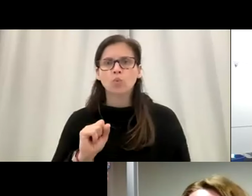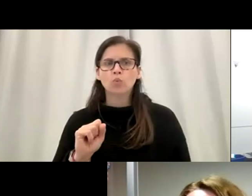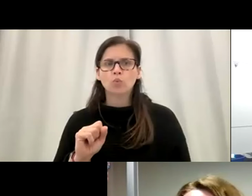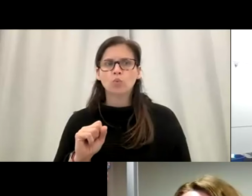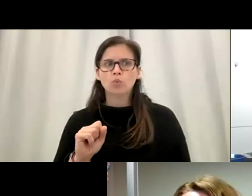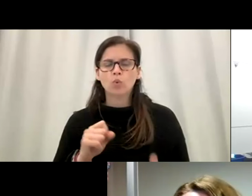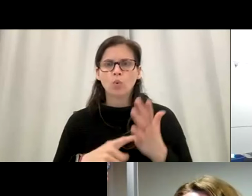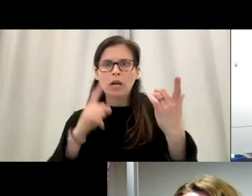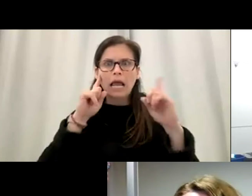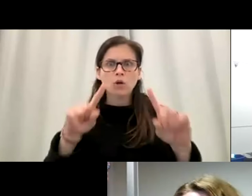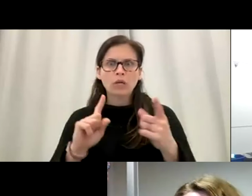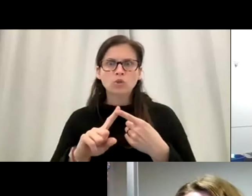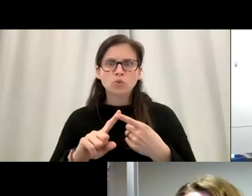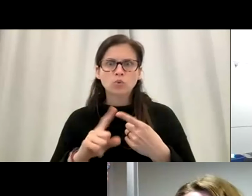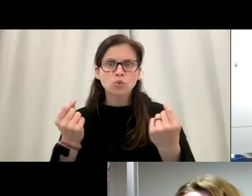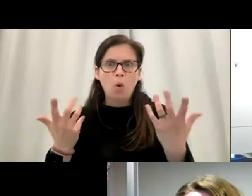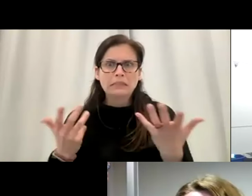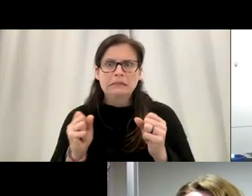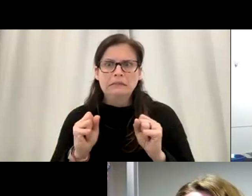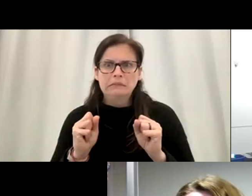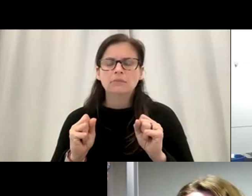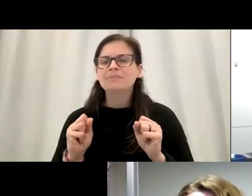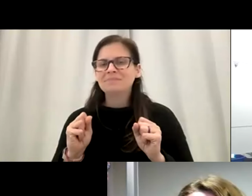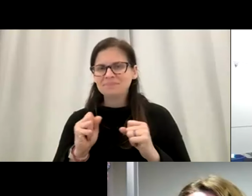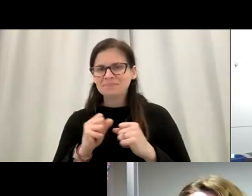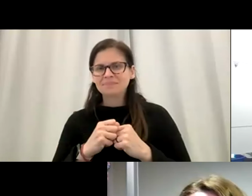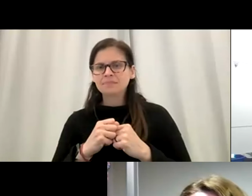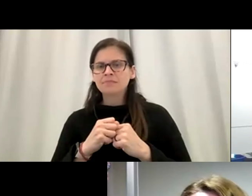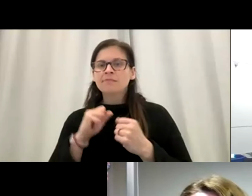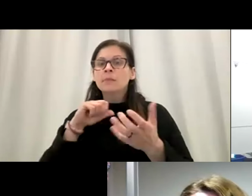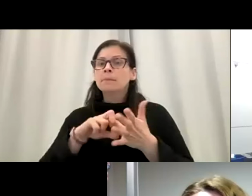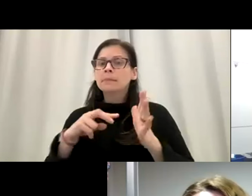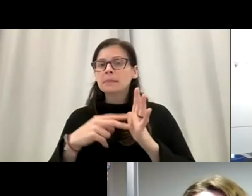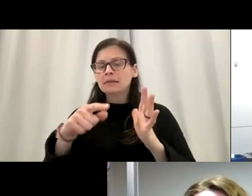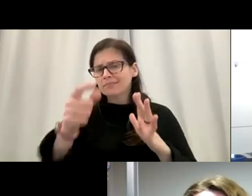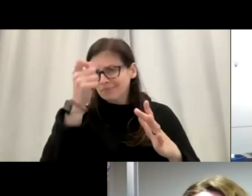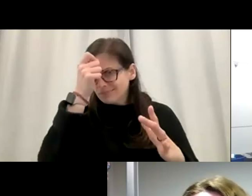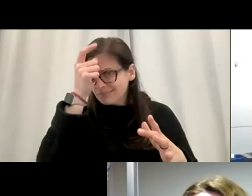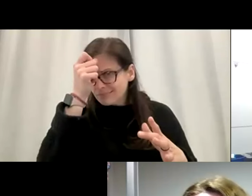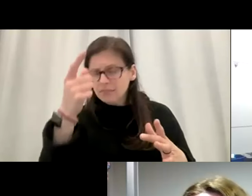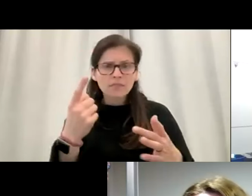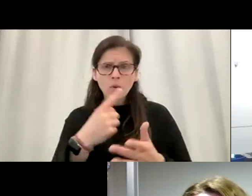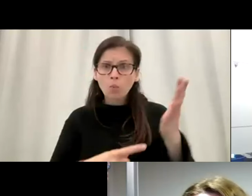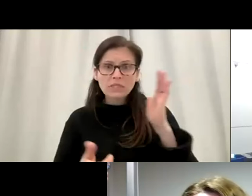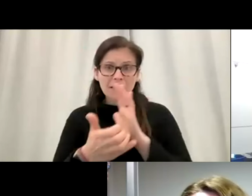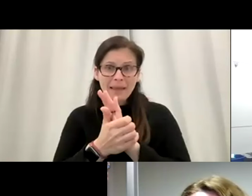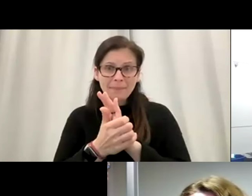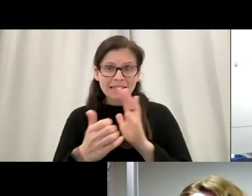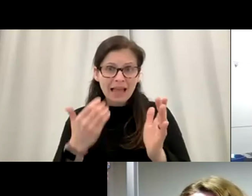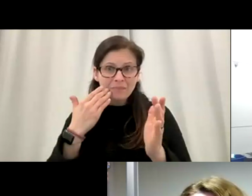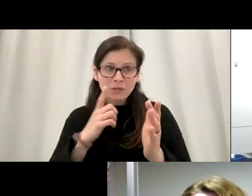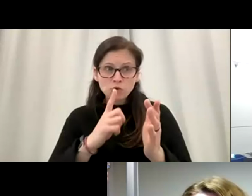heck did I just agree to? And it means, you know, understanding, you know, what's an amendment? I'm not sure I know